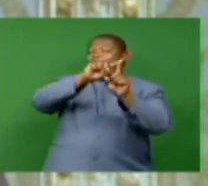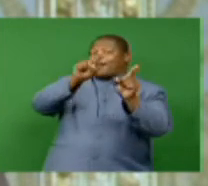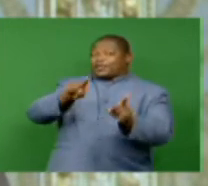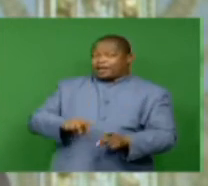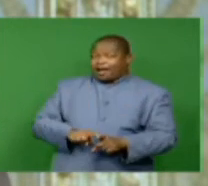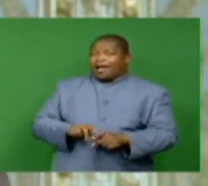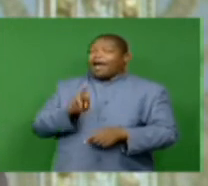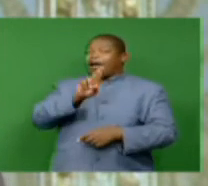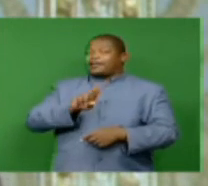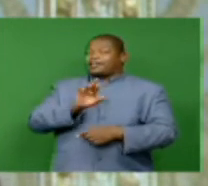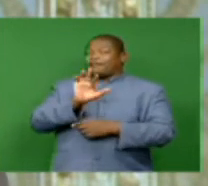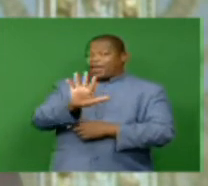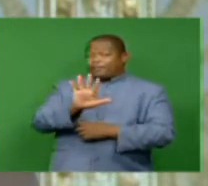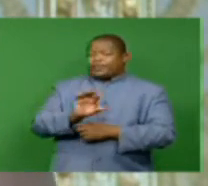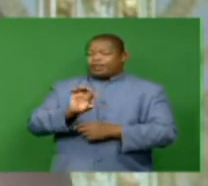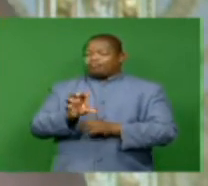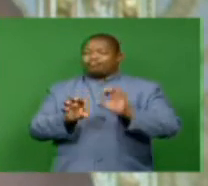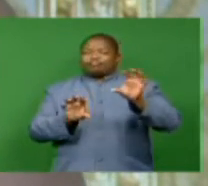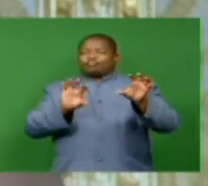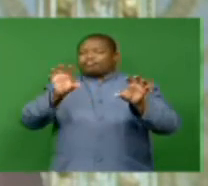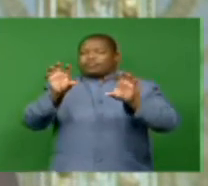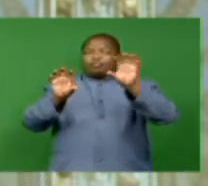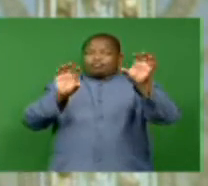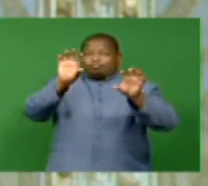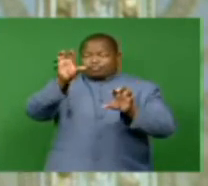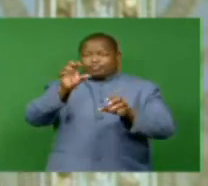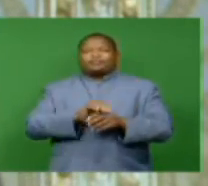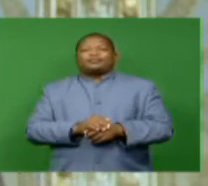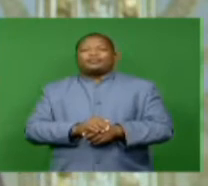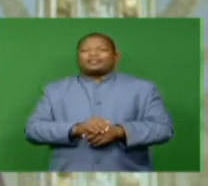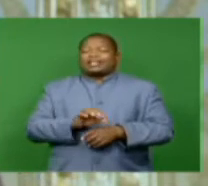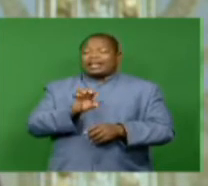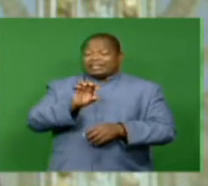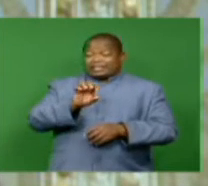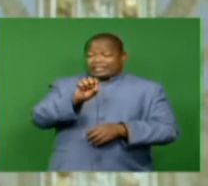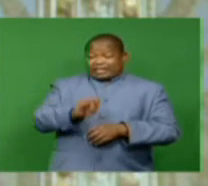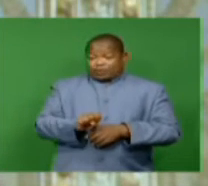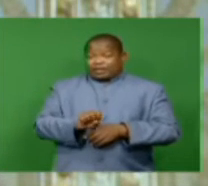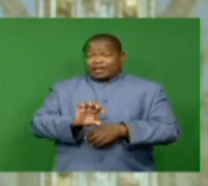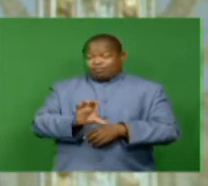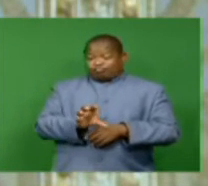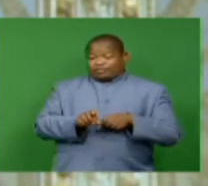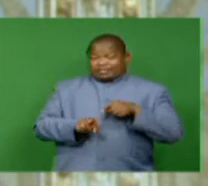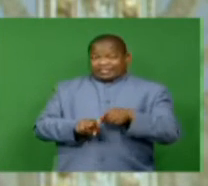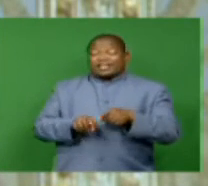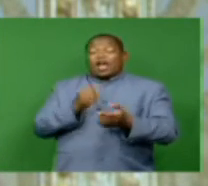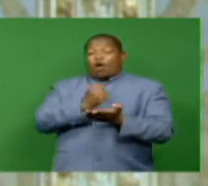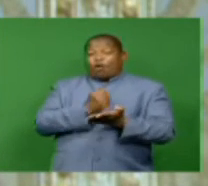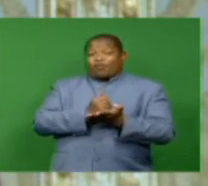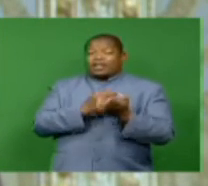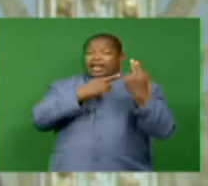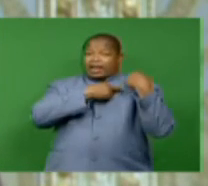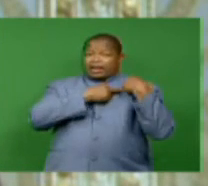continent, the Southern African Regional Office of the e-commerce platform is the